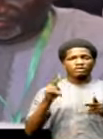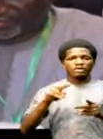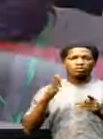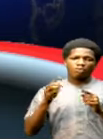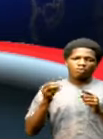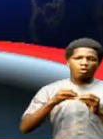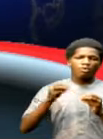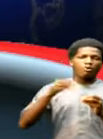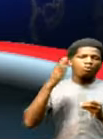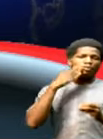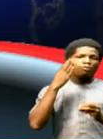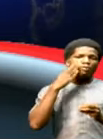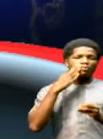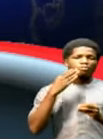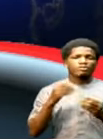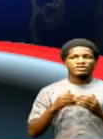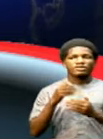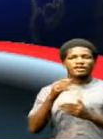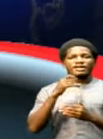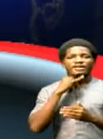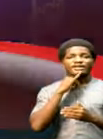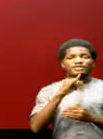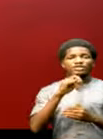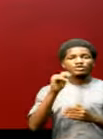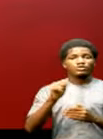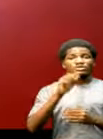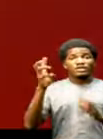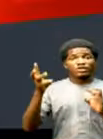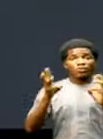News. And next is Tuesday's weather.